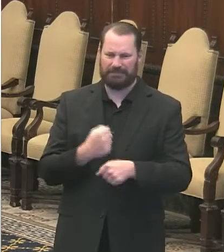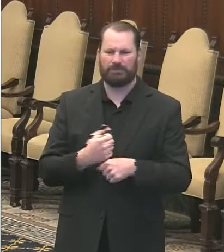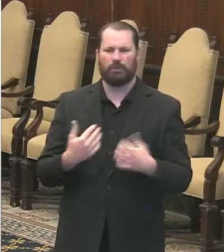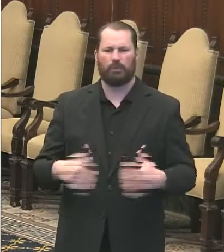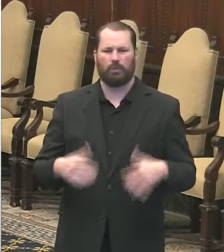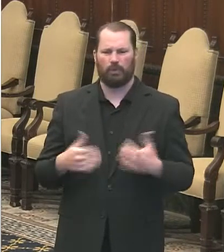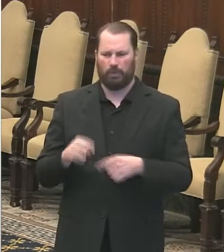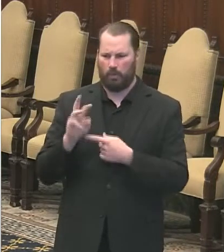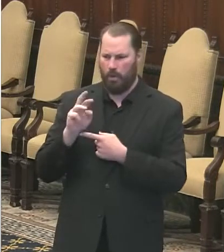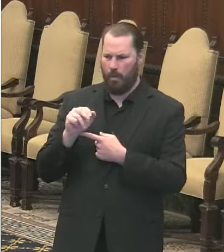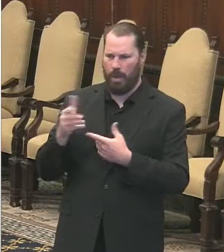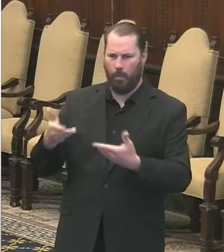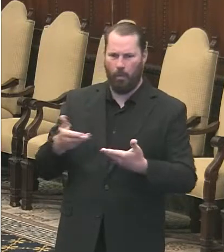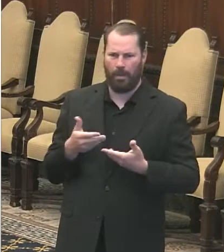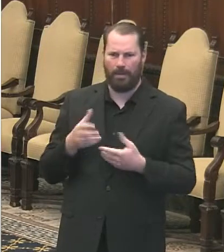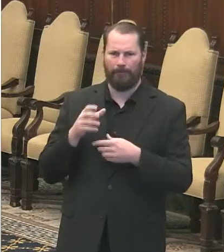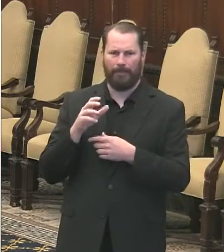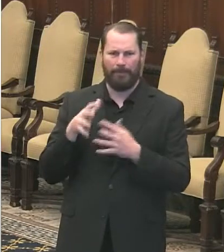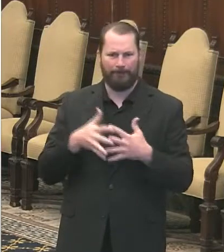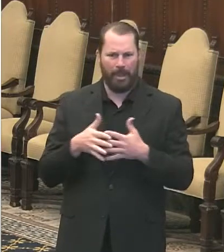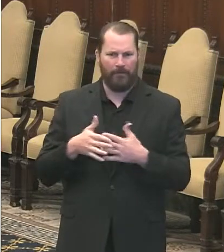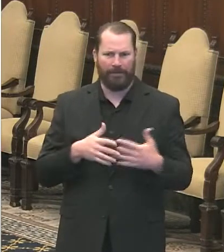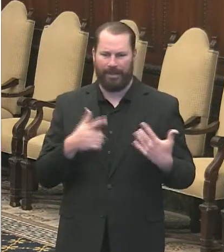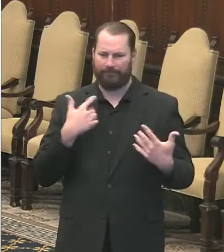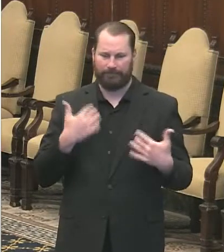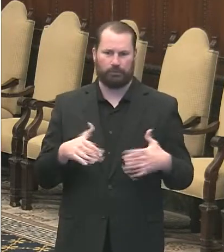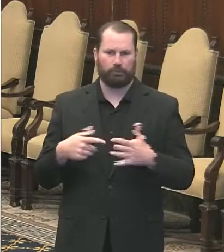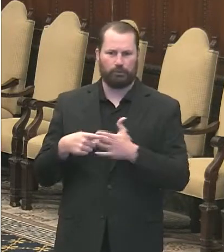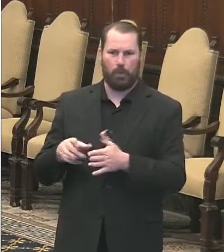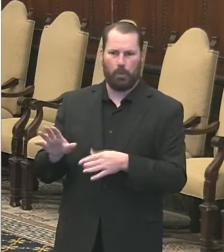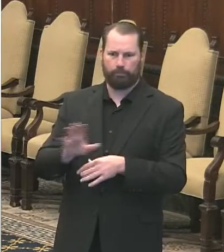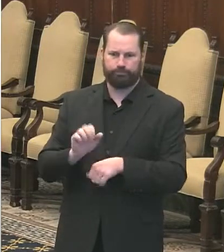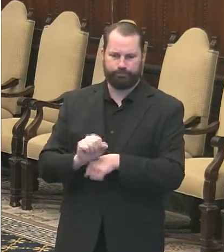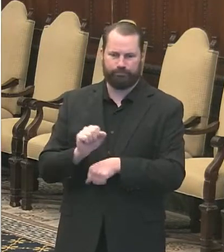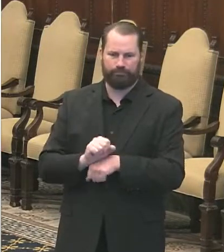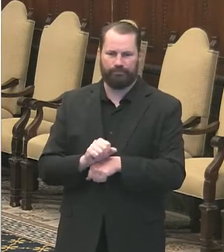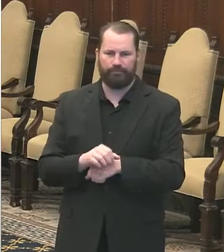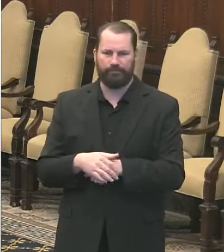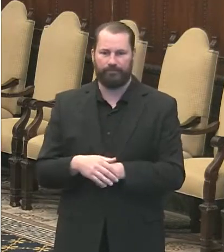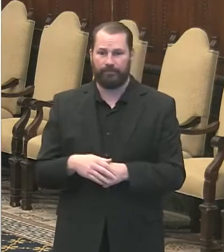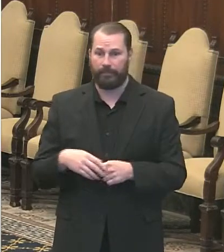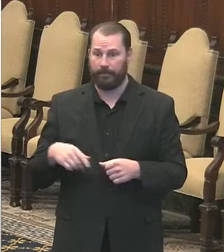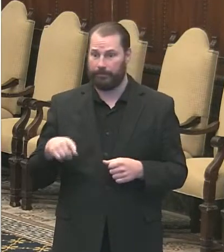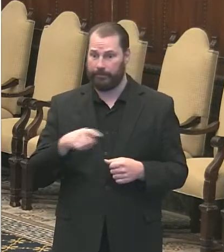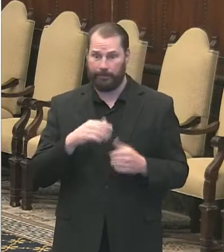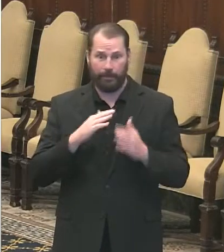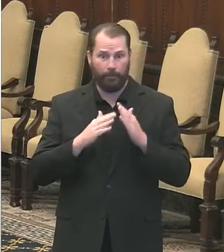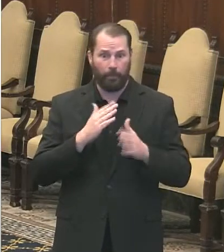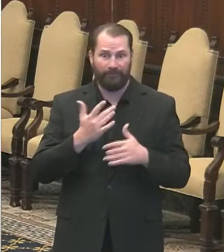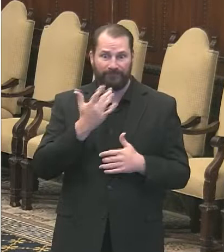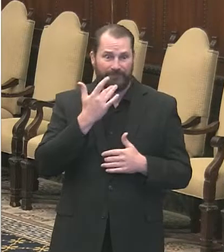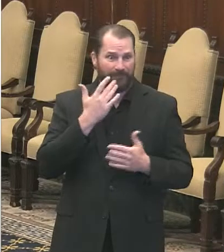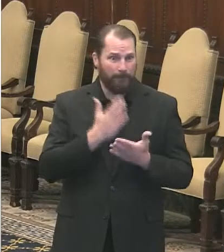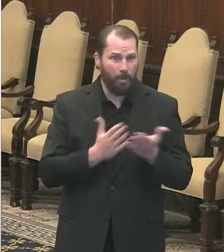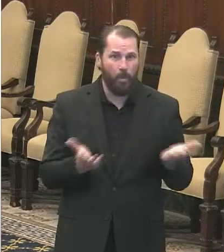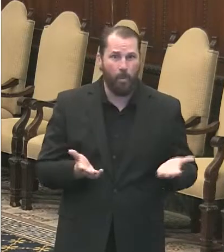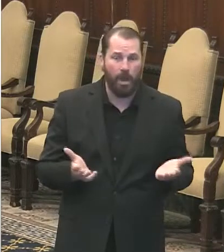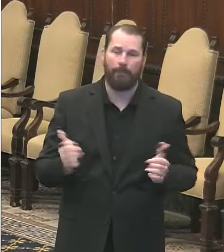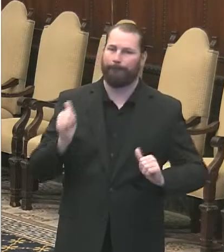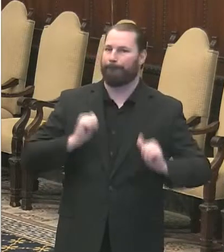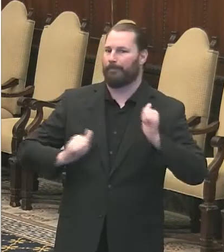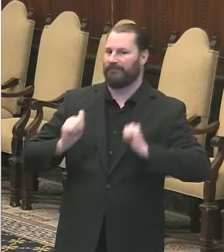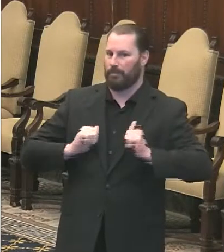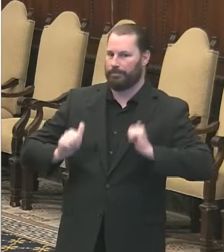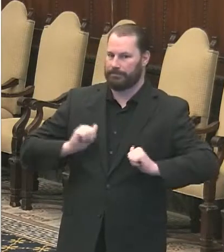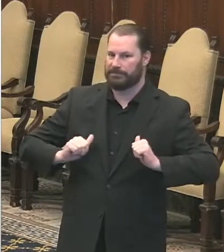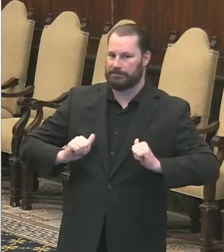one of our community's favorite parts of this great tradition were the performances. That is why we are excited to confirm that we will still be producing a